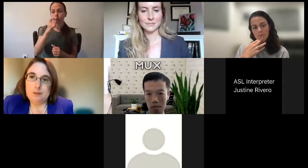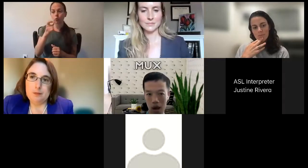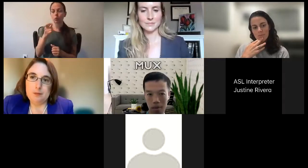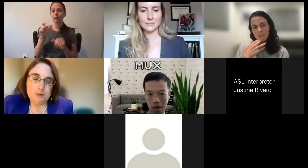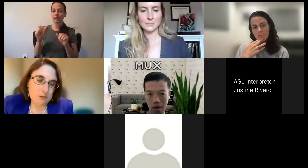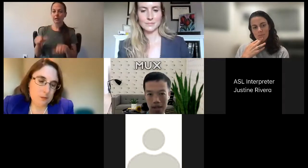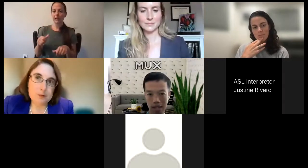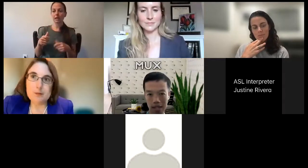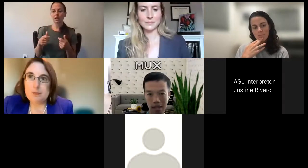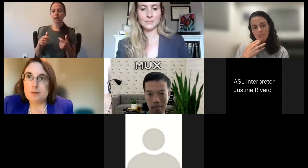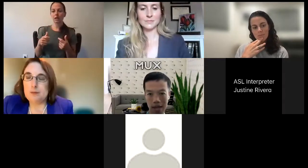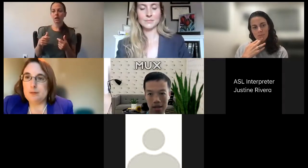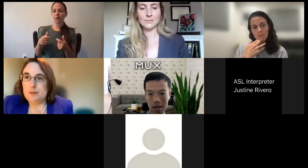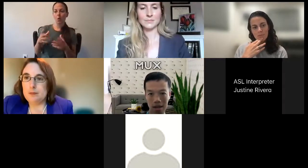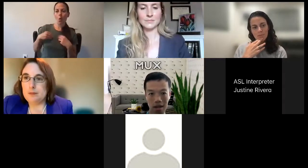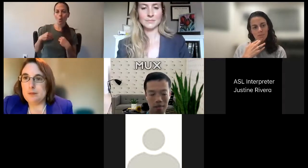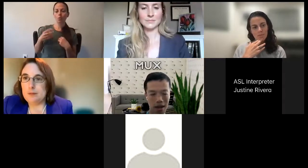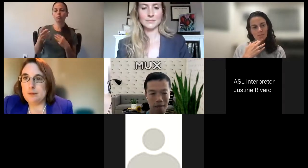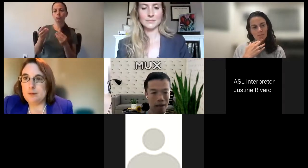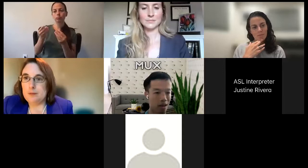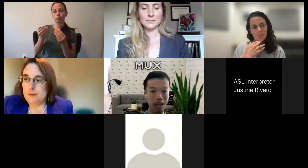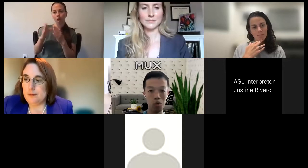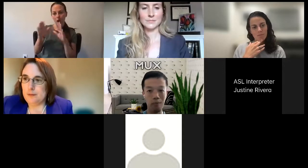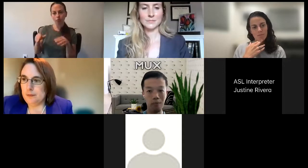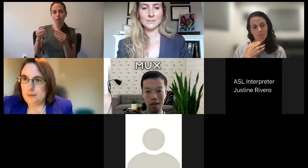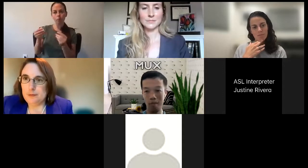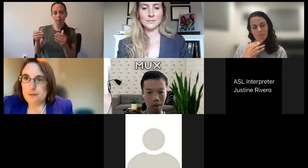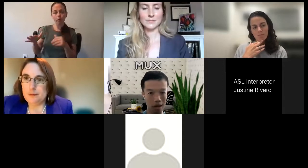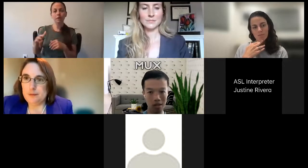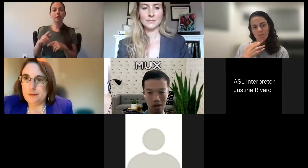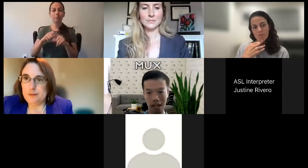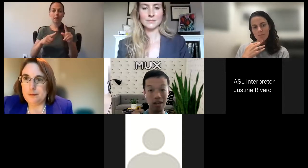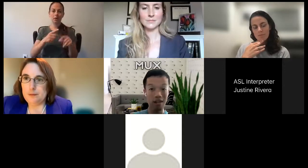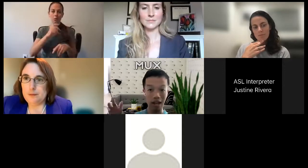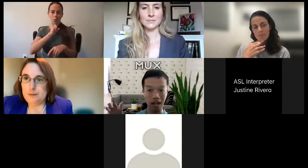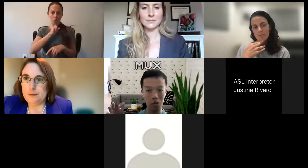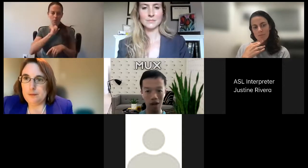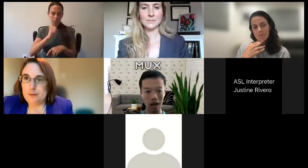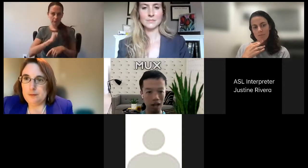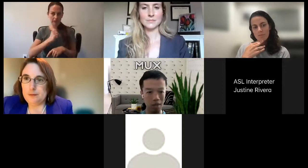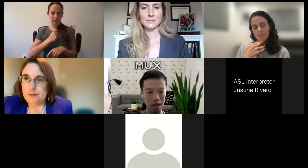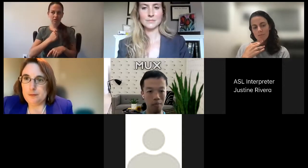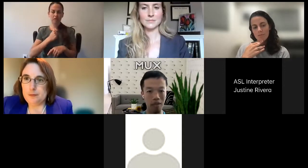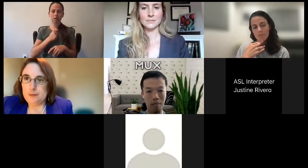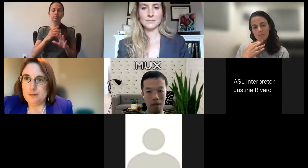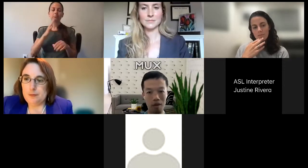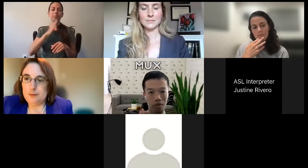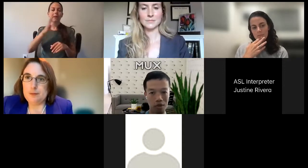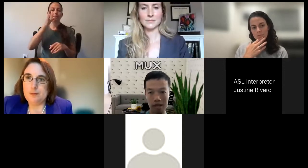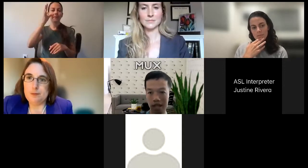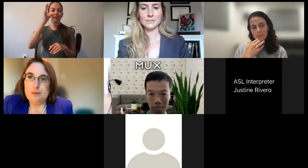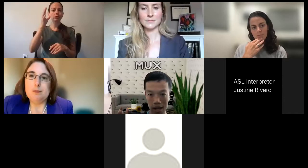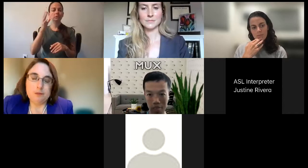to have property or estates to pass on, but I'm getting to the age where my parents are getting to that age where I've actually been helping